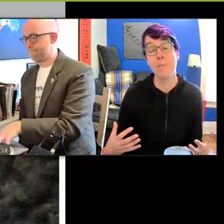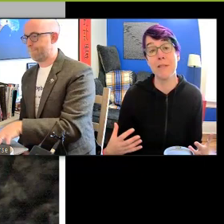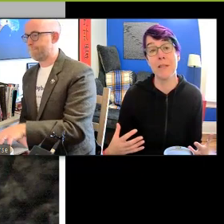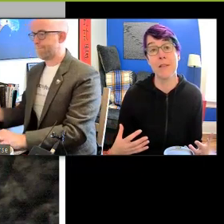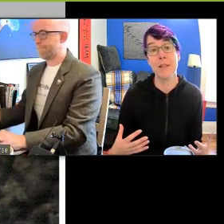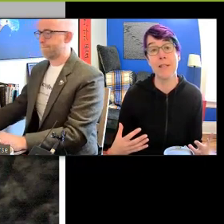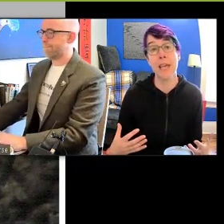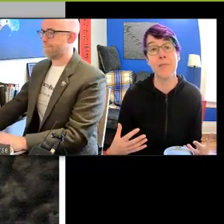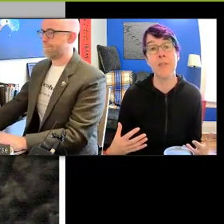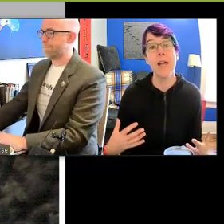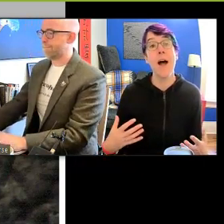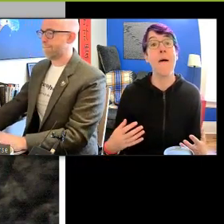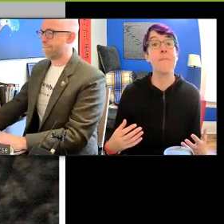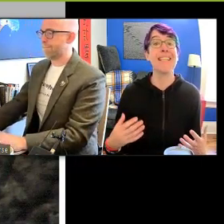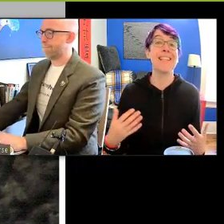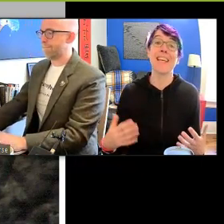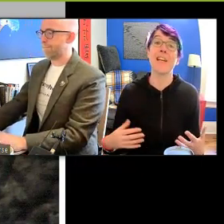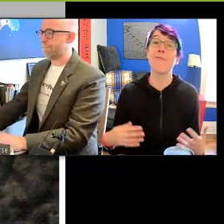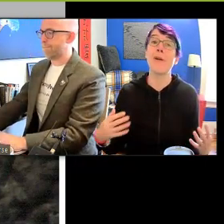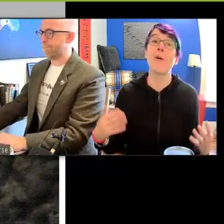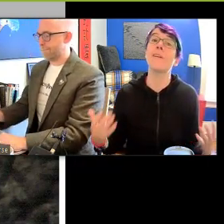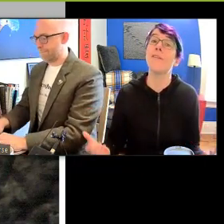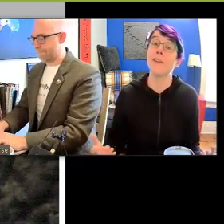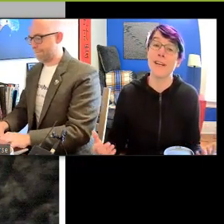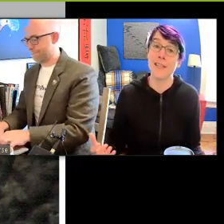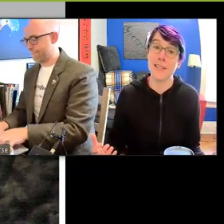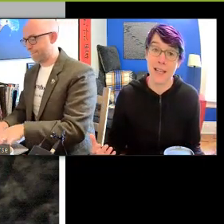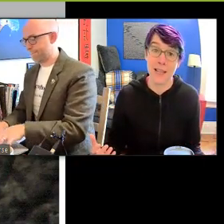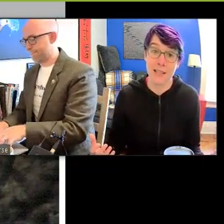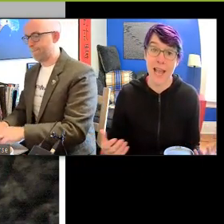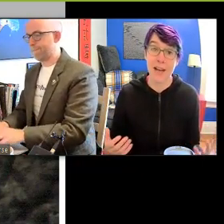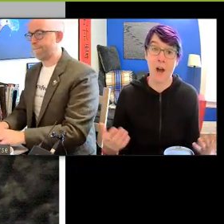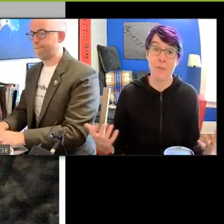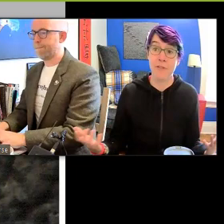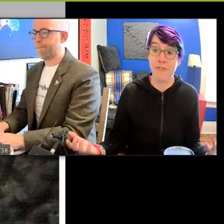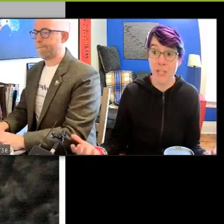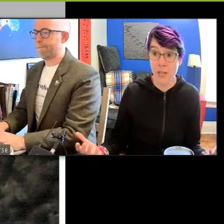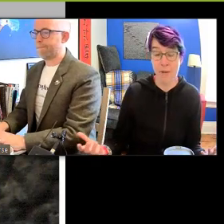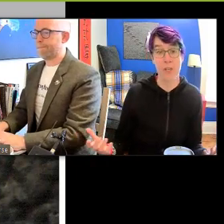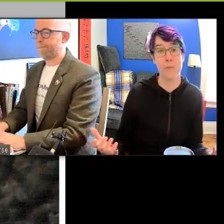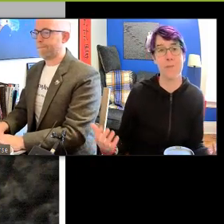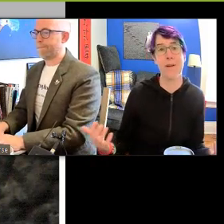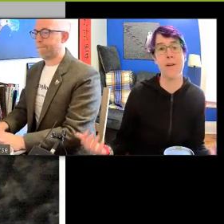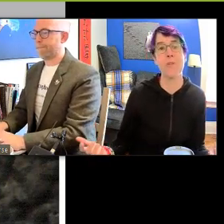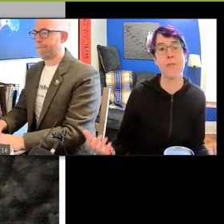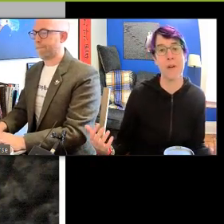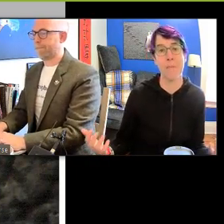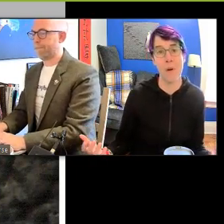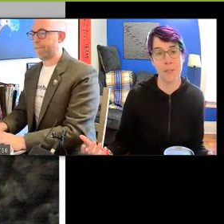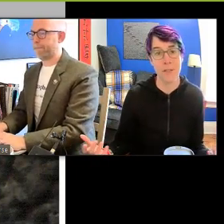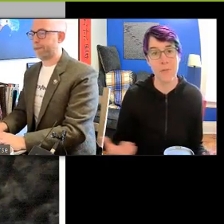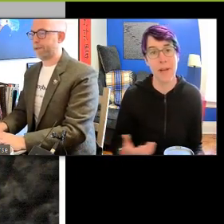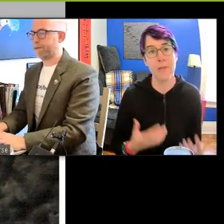large species on these caves, is indicative not only of their existence and observation by humans, but also of